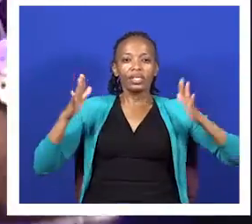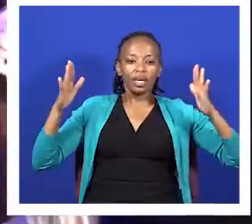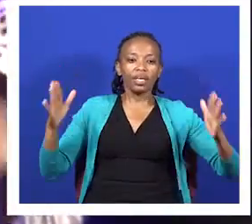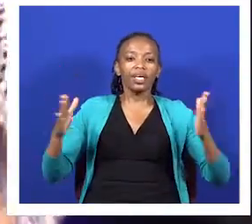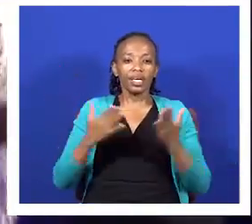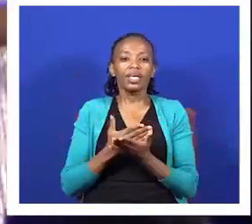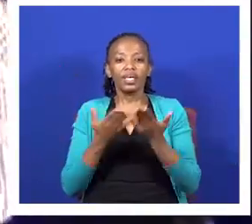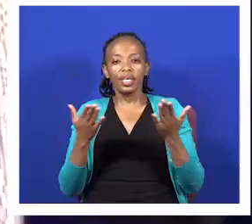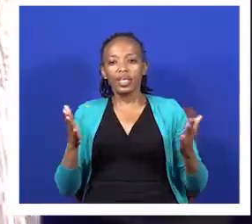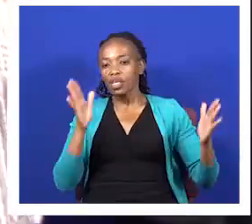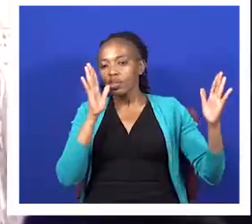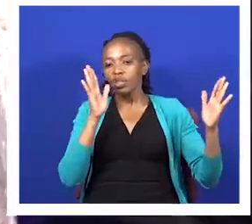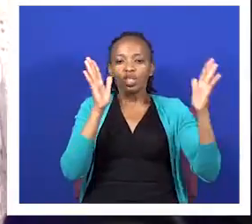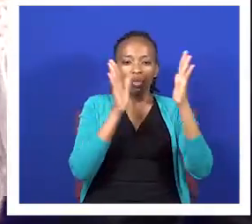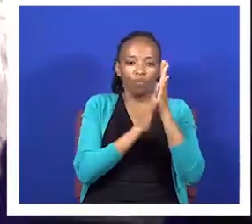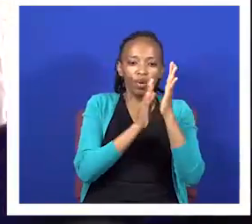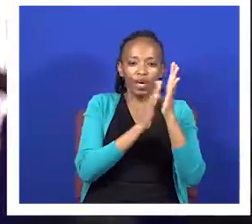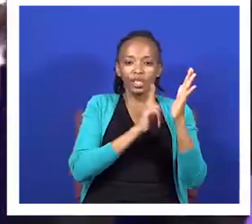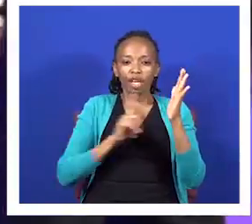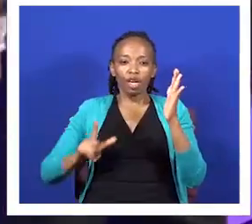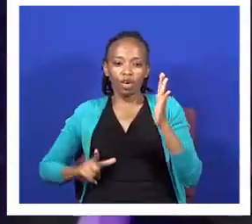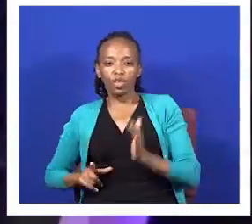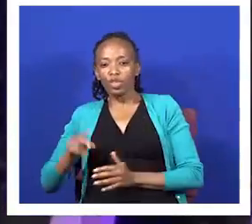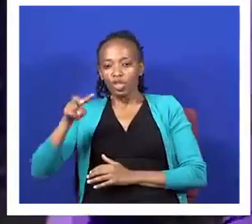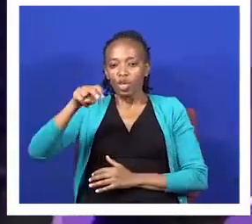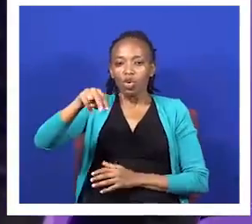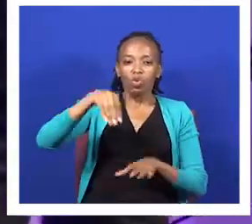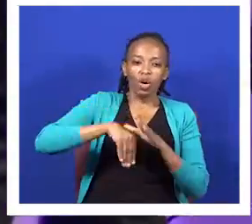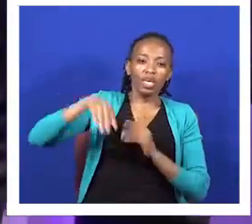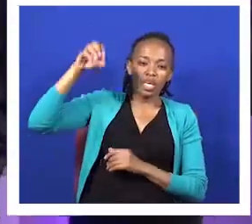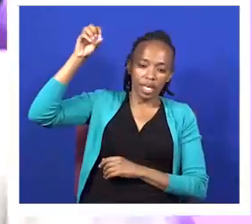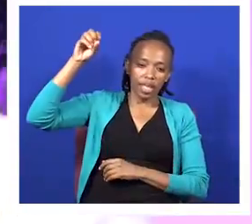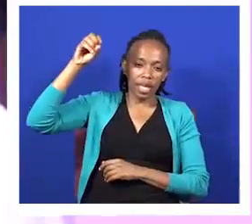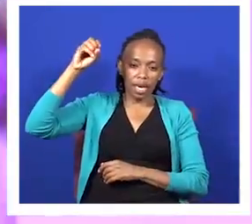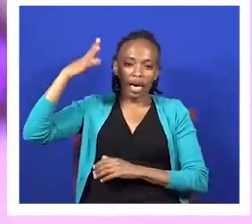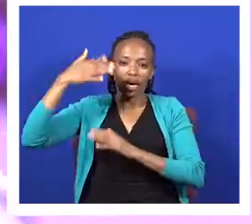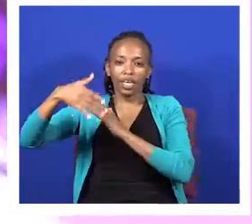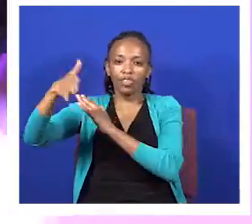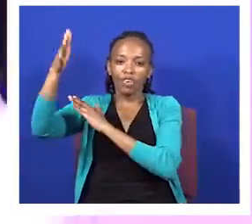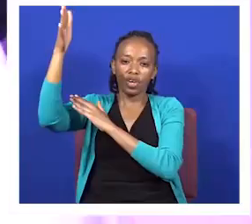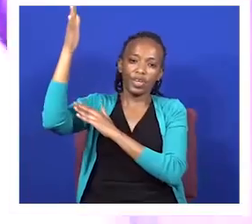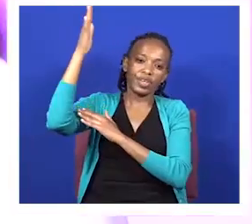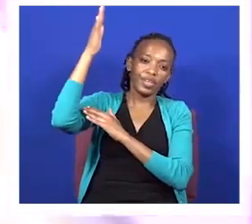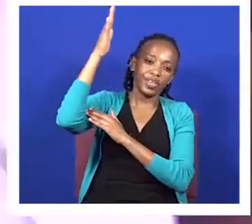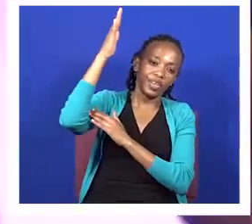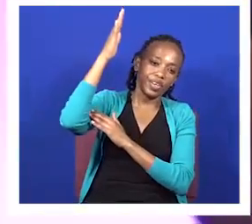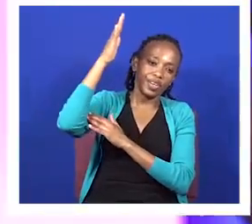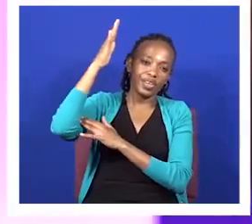Lord. It's a great thing to praise the Lord. Walking in the light